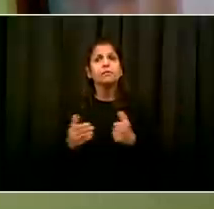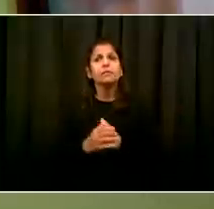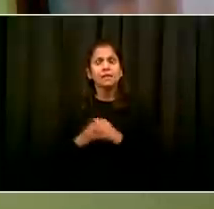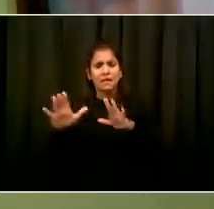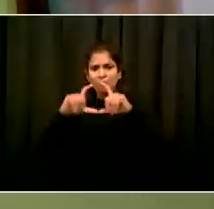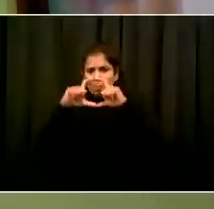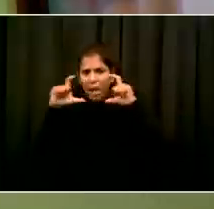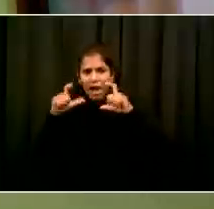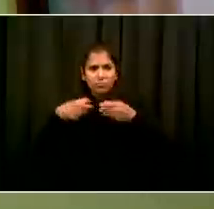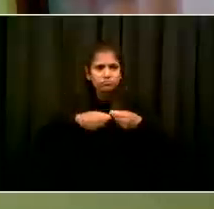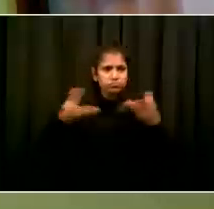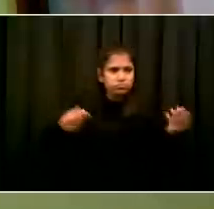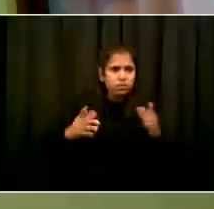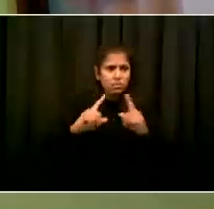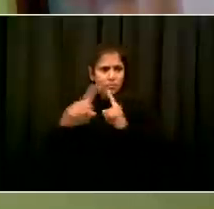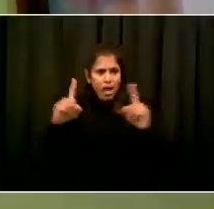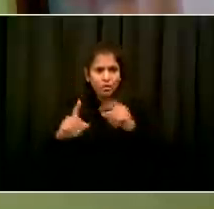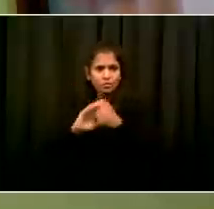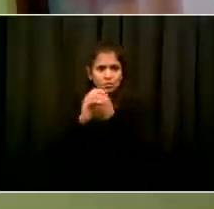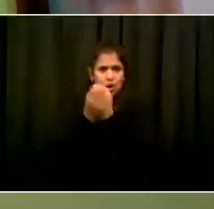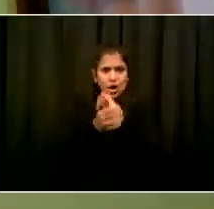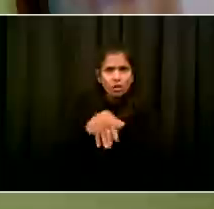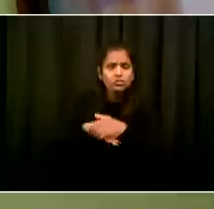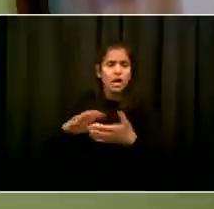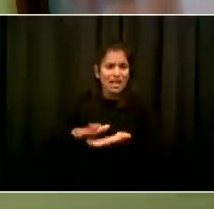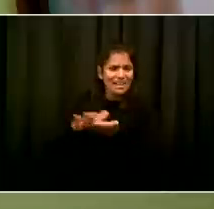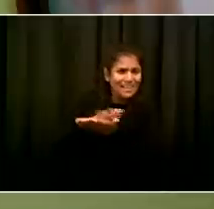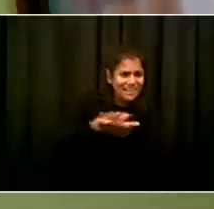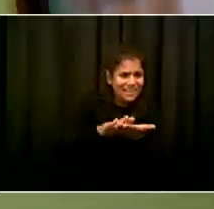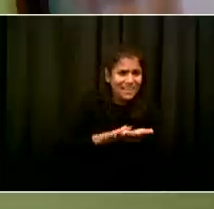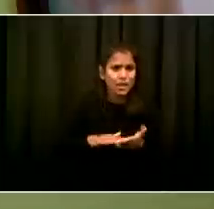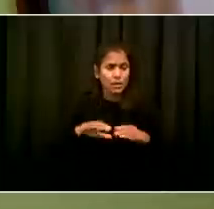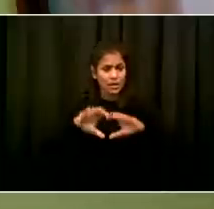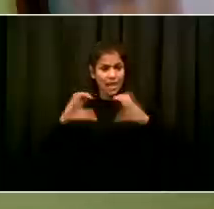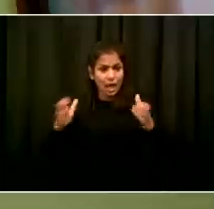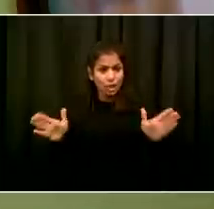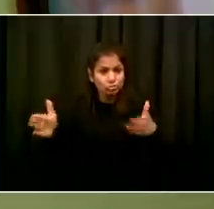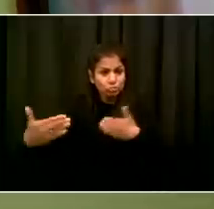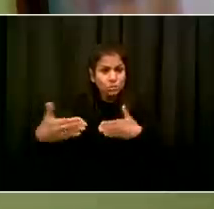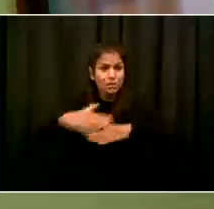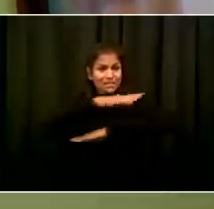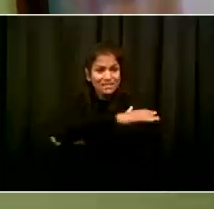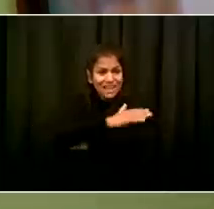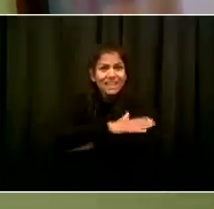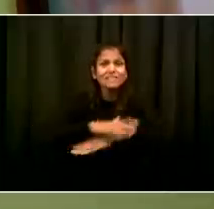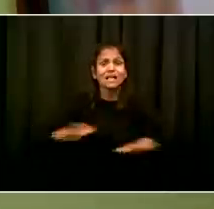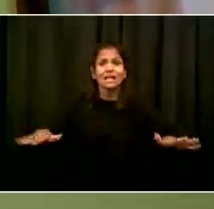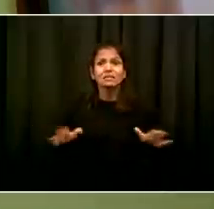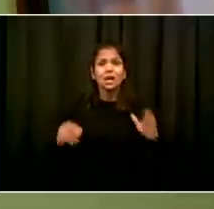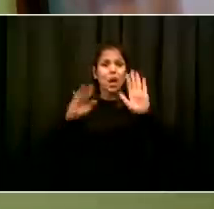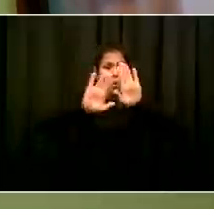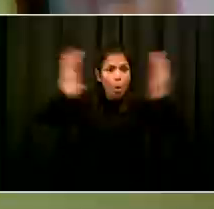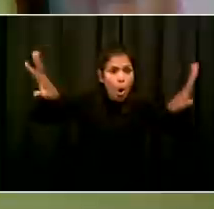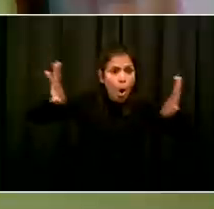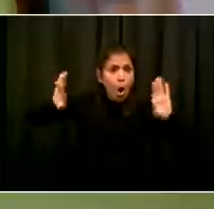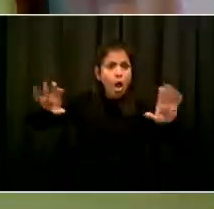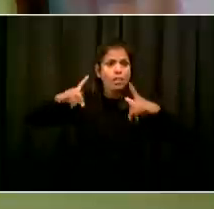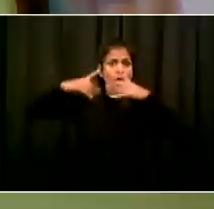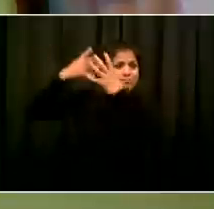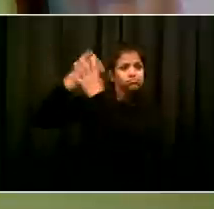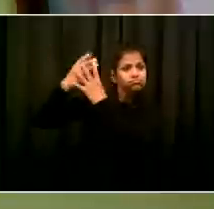we have environmental cleaning, and then of course we have guidance that's being followed up and tested that